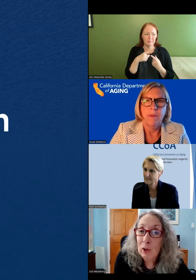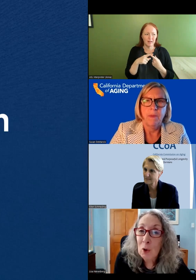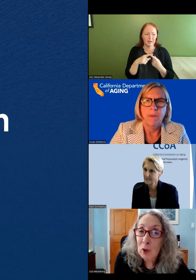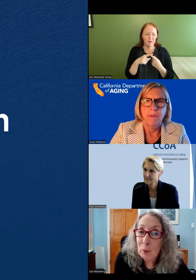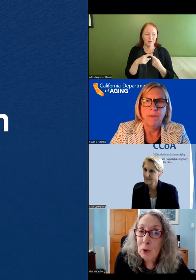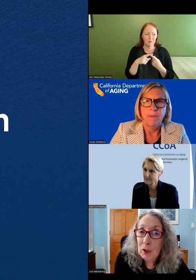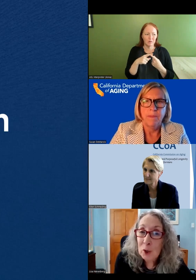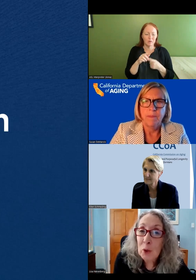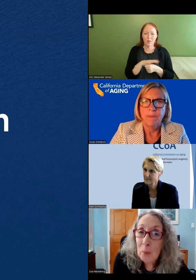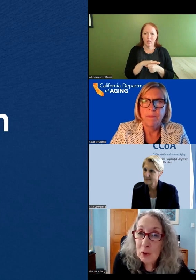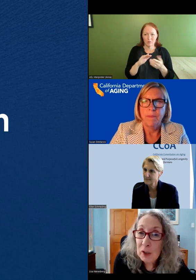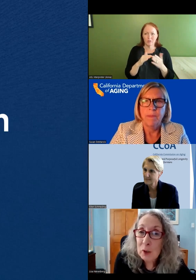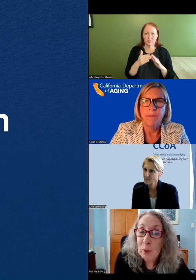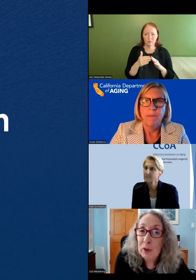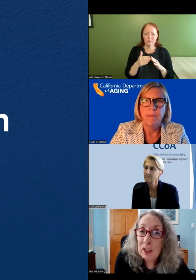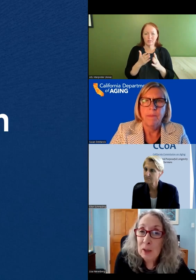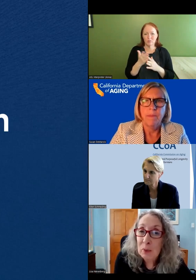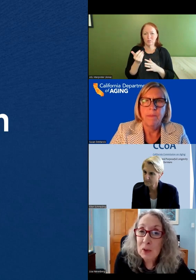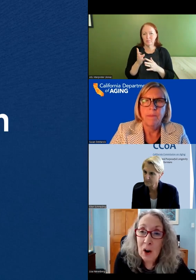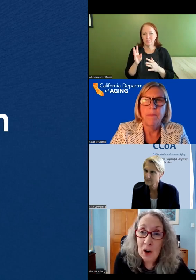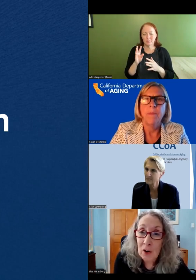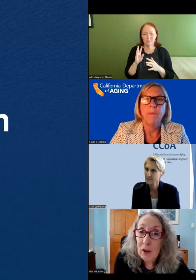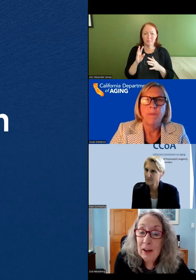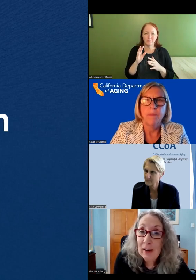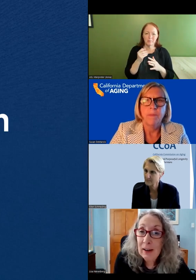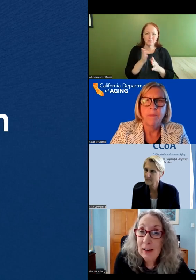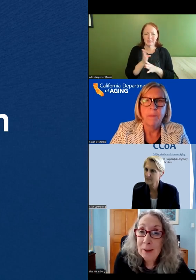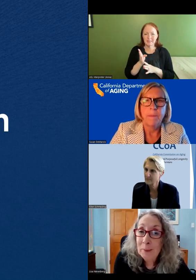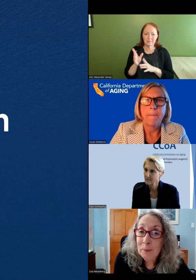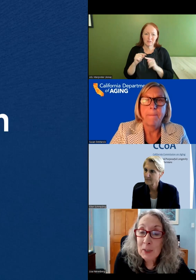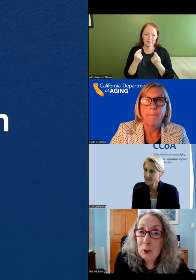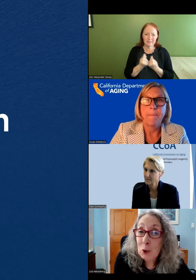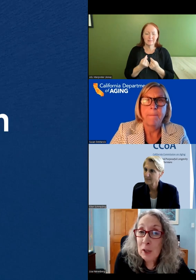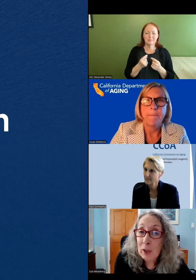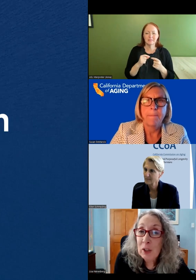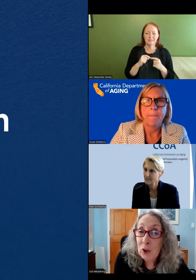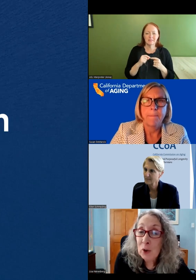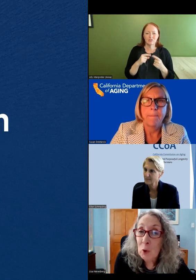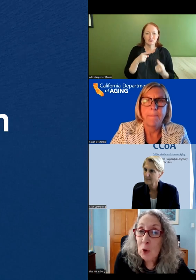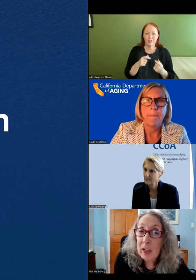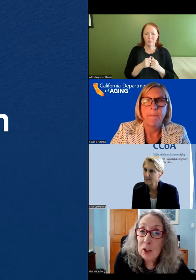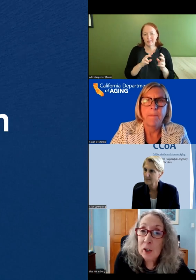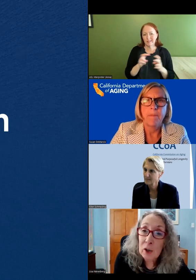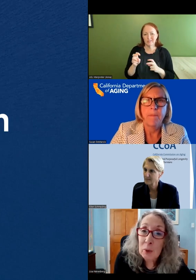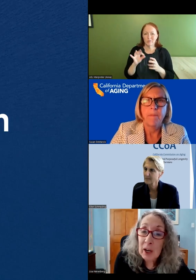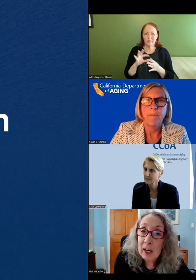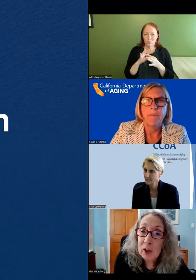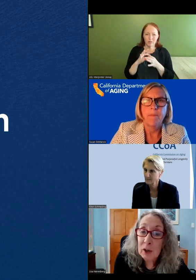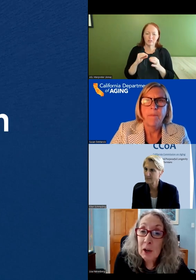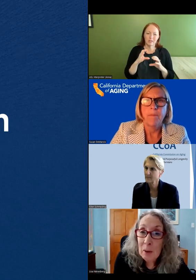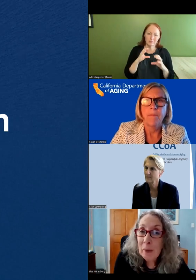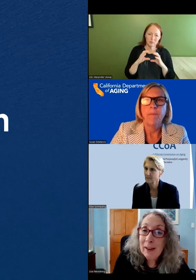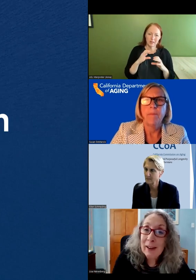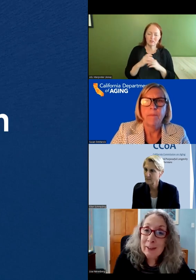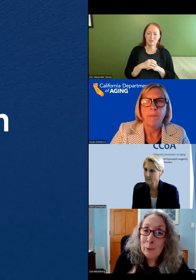how local communities through their multidisciplinary teams are, struggling with issues of coordination and